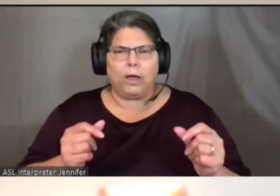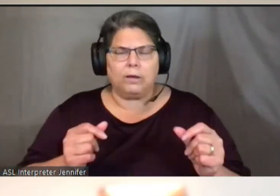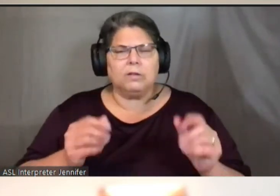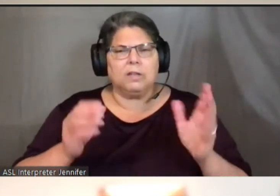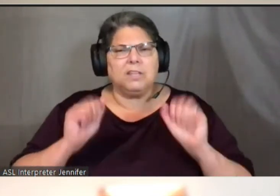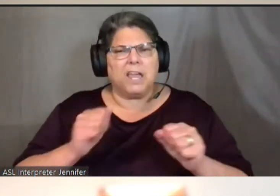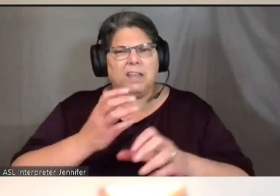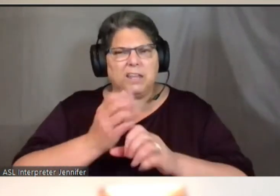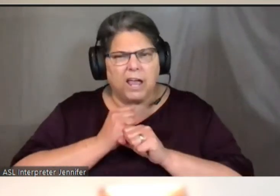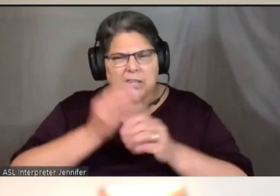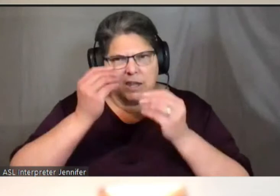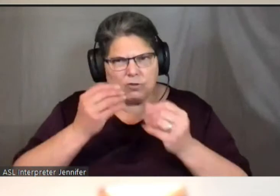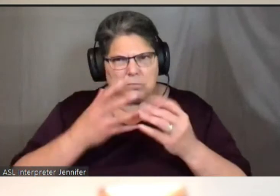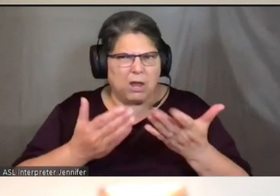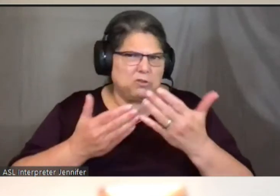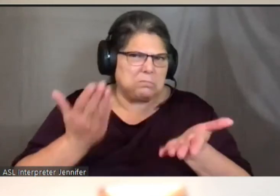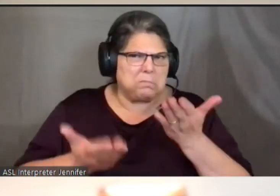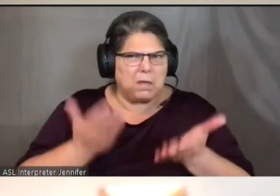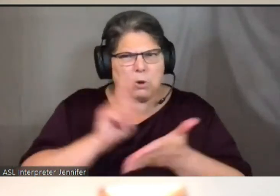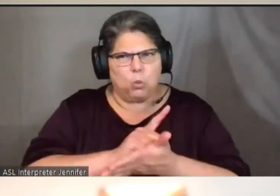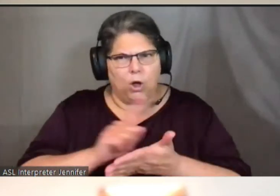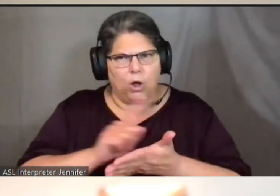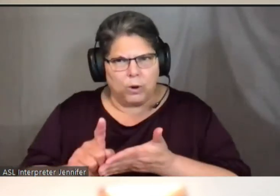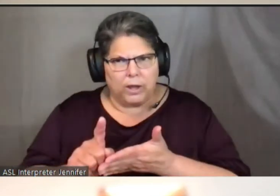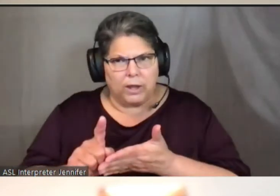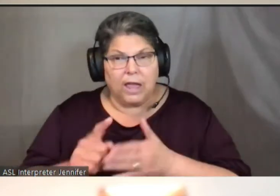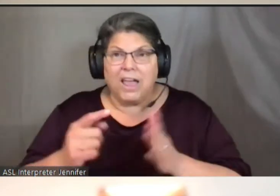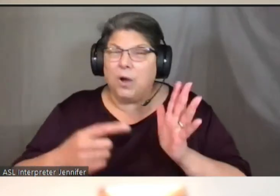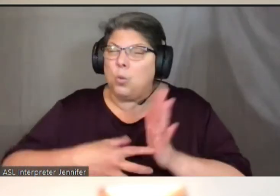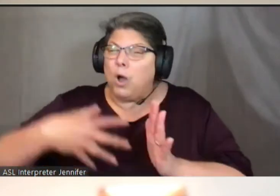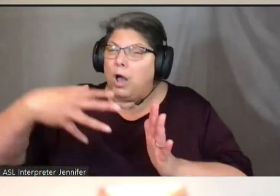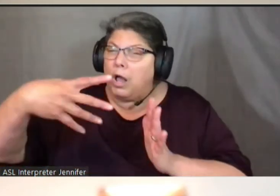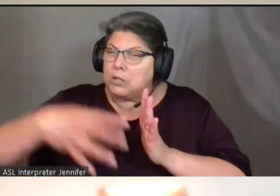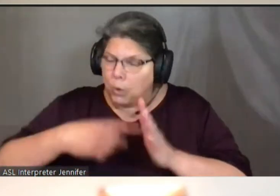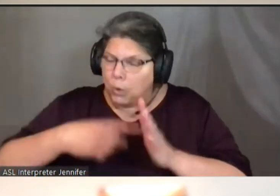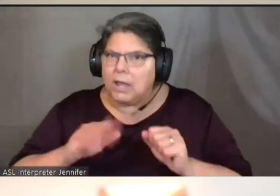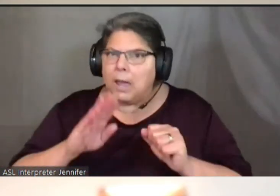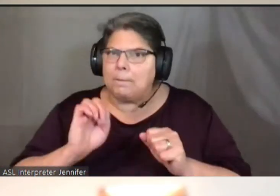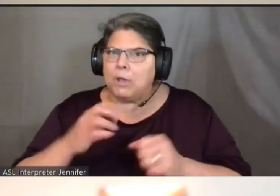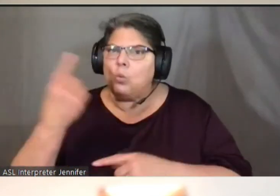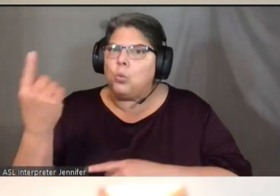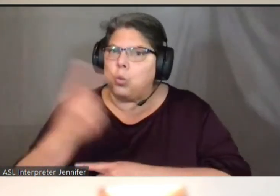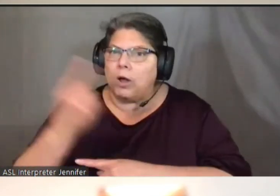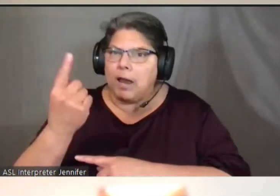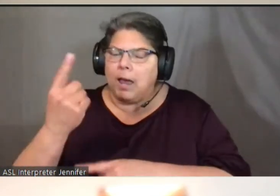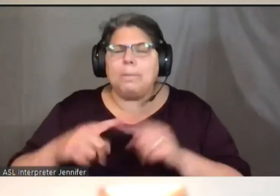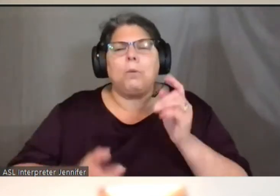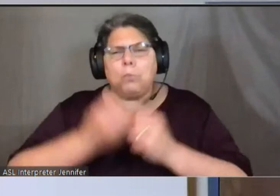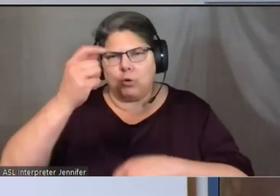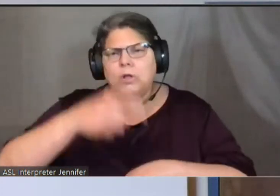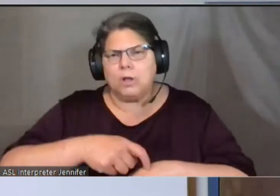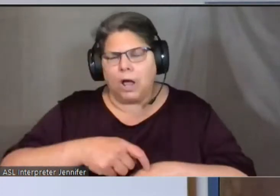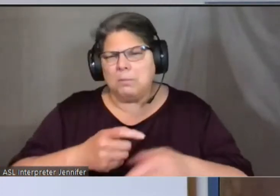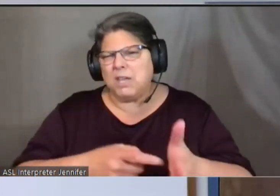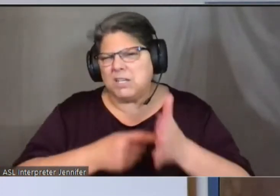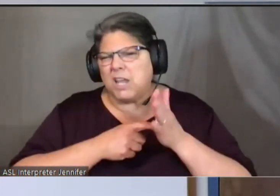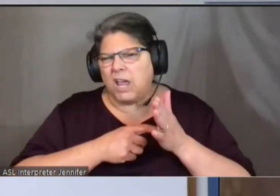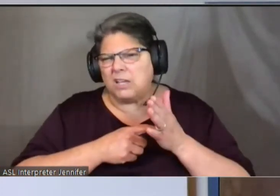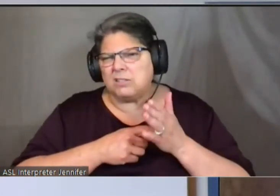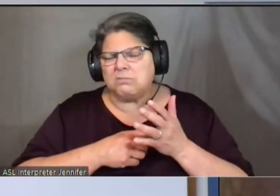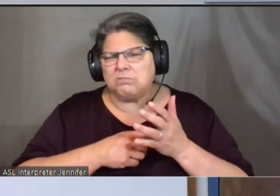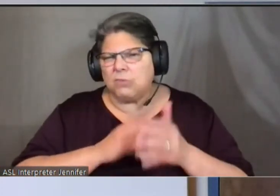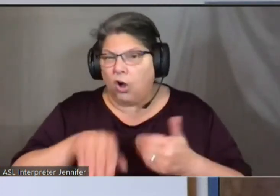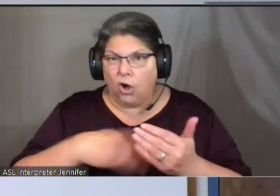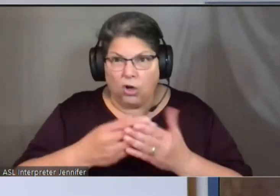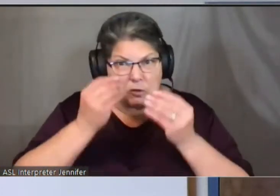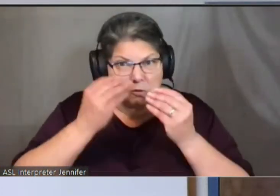special cases, they may be able to get results out in a day, but for the most part, the results come in about a month later.